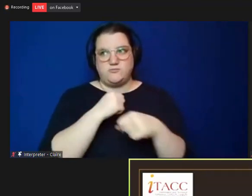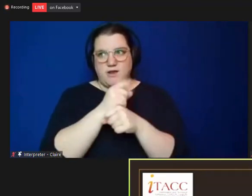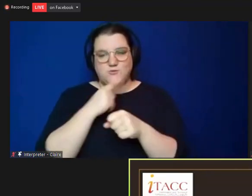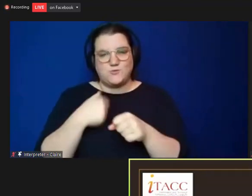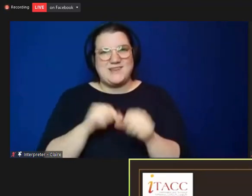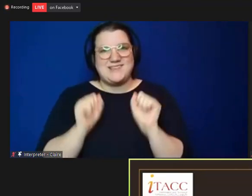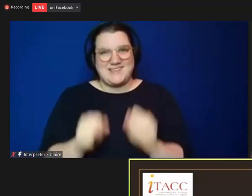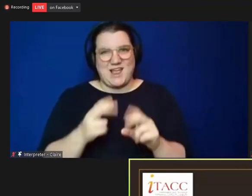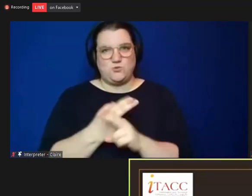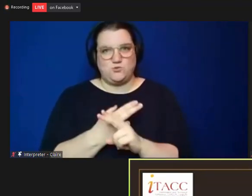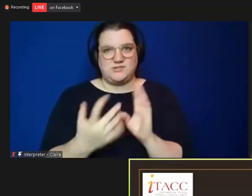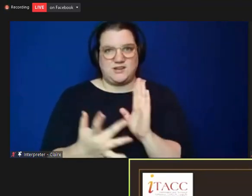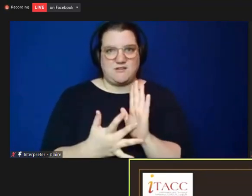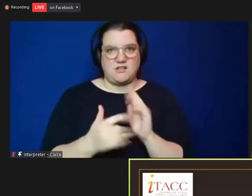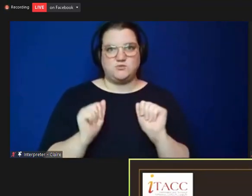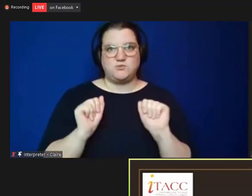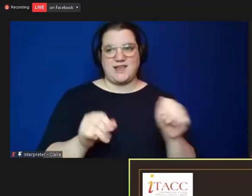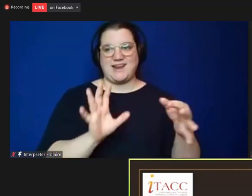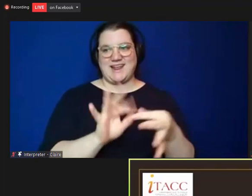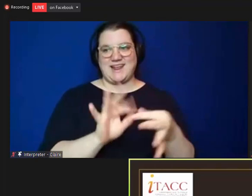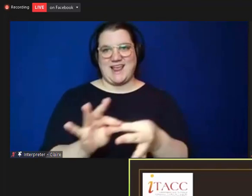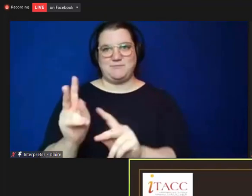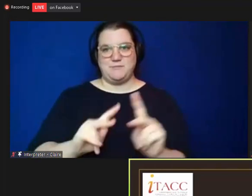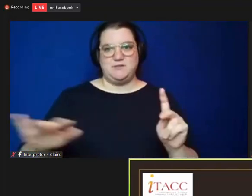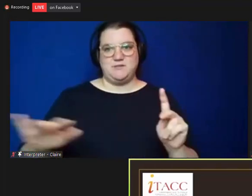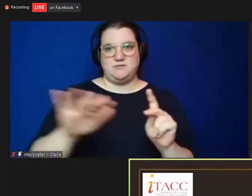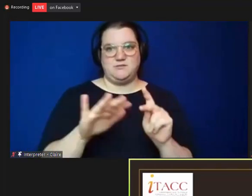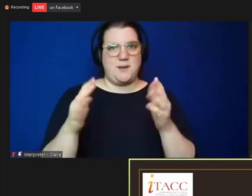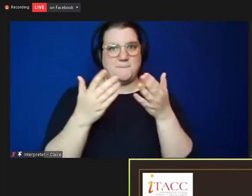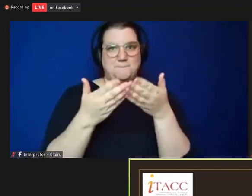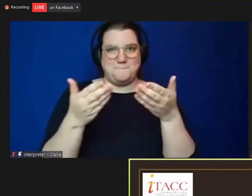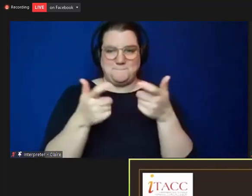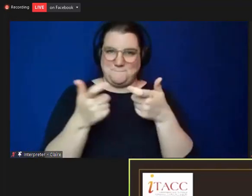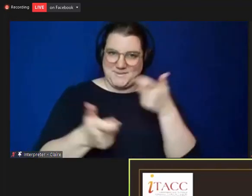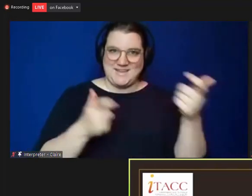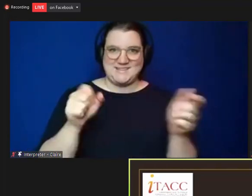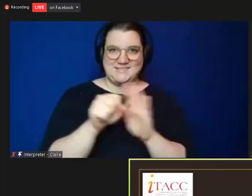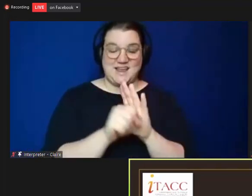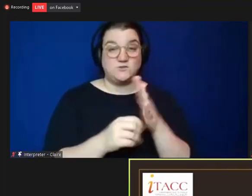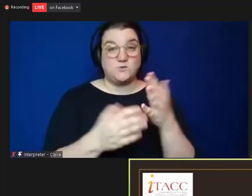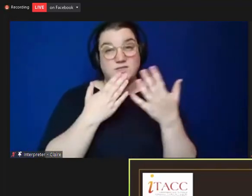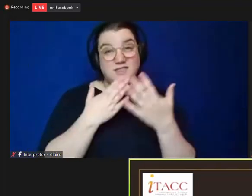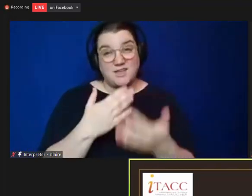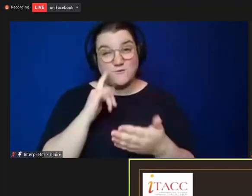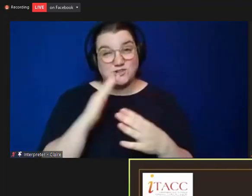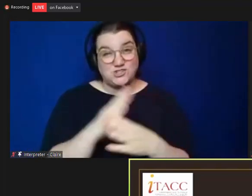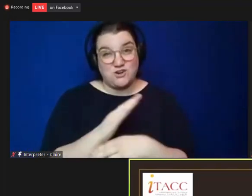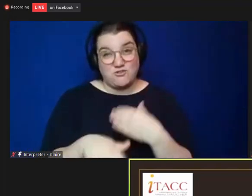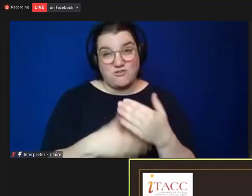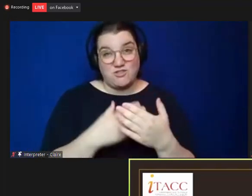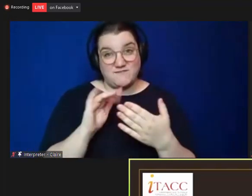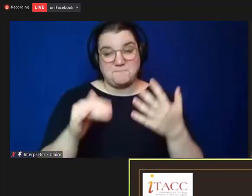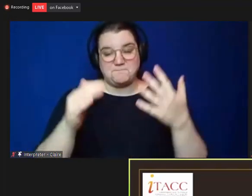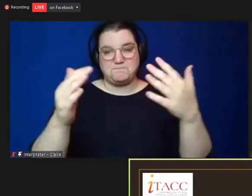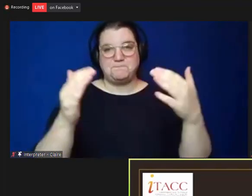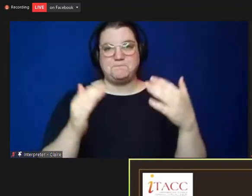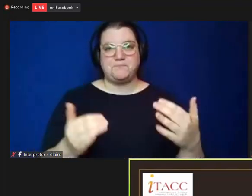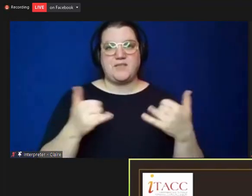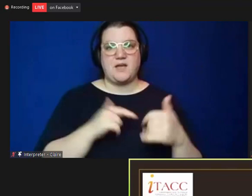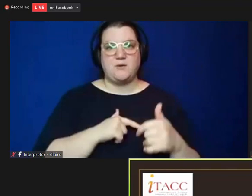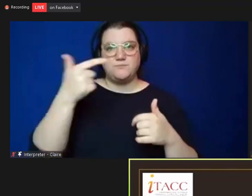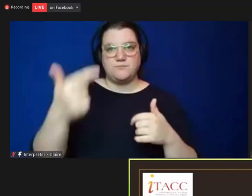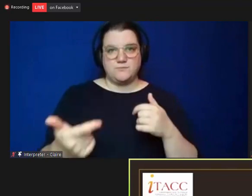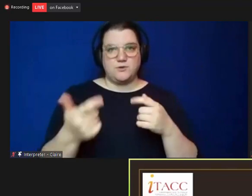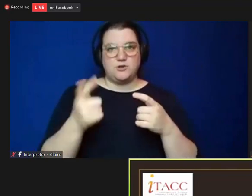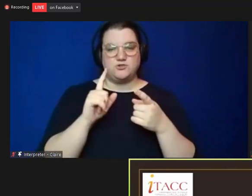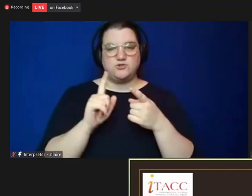and we can connect people across such a big state. So thank you for sharing all that. I'd like to turn it over now